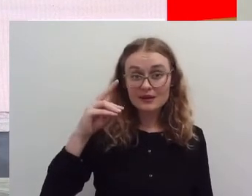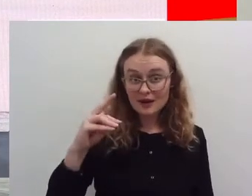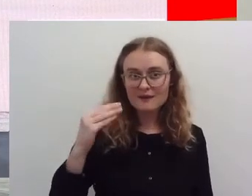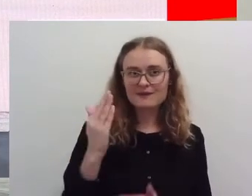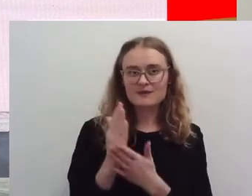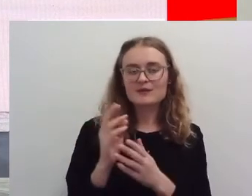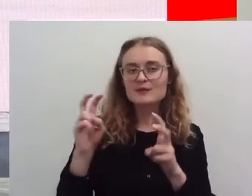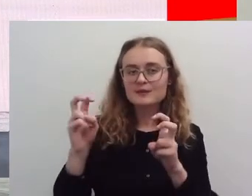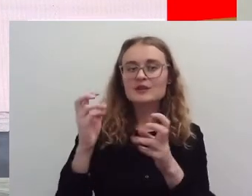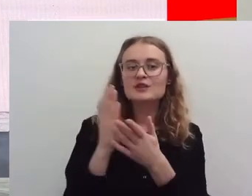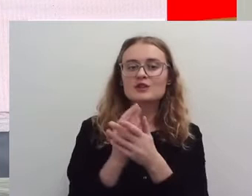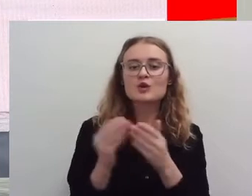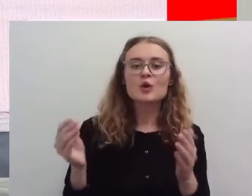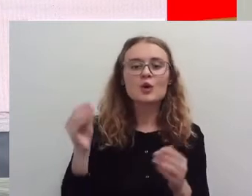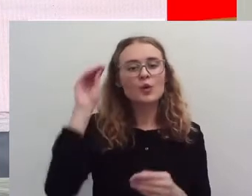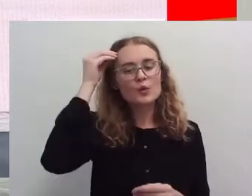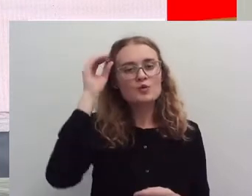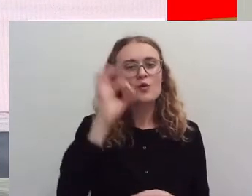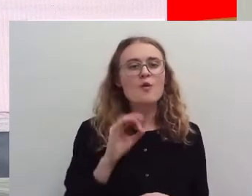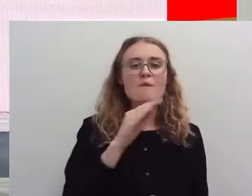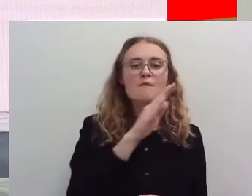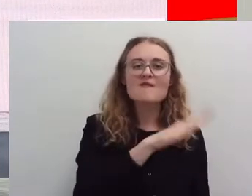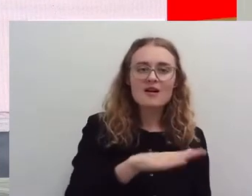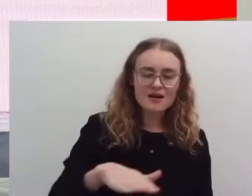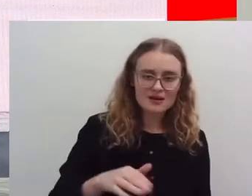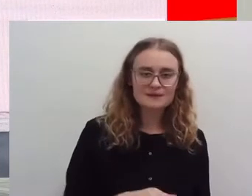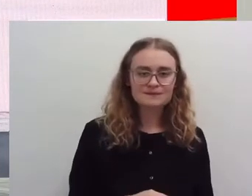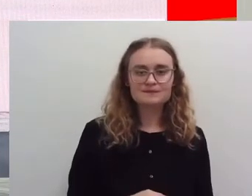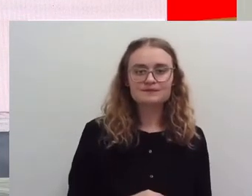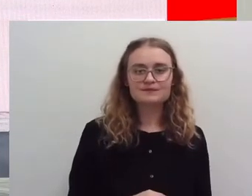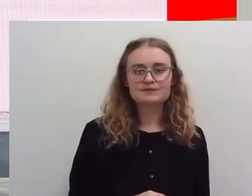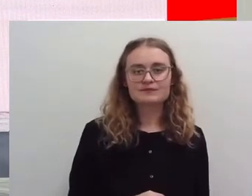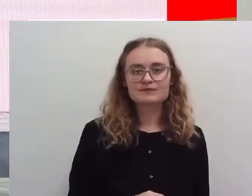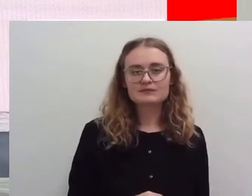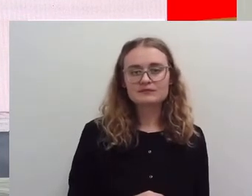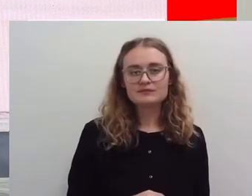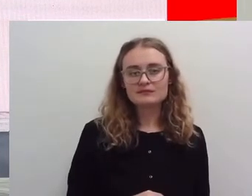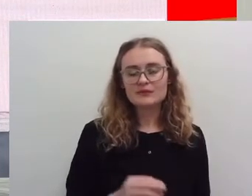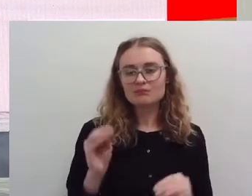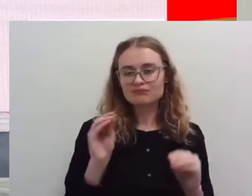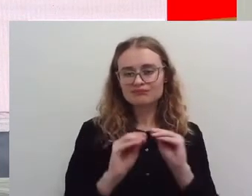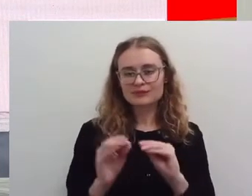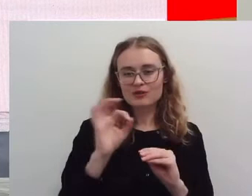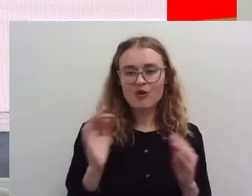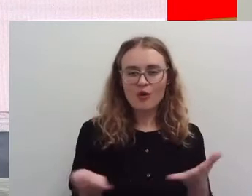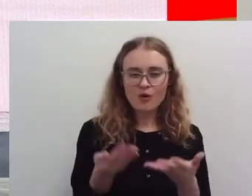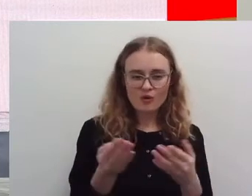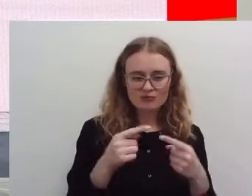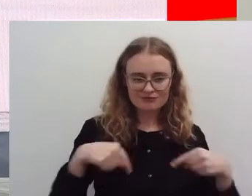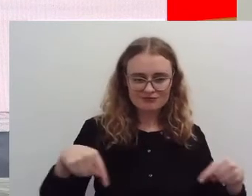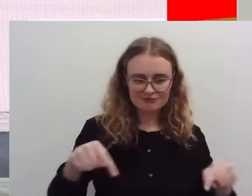methodology for gender equality integration in education, which has led and made them the pioneers of this field in